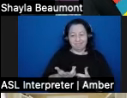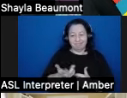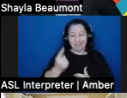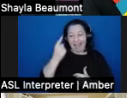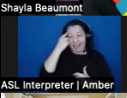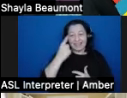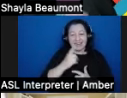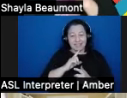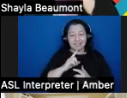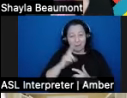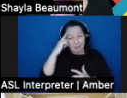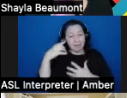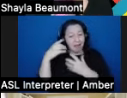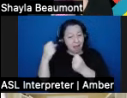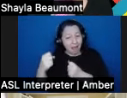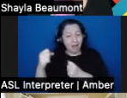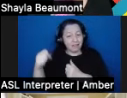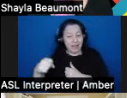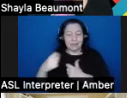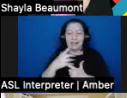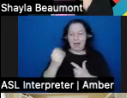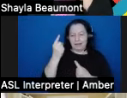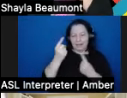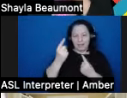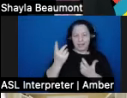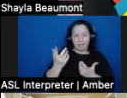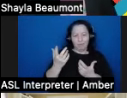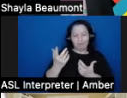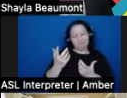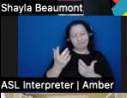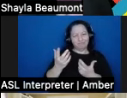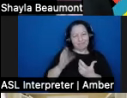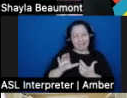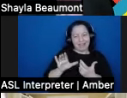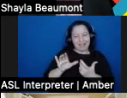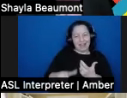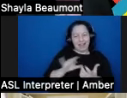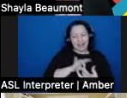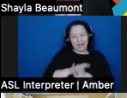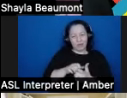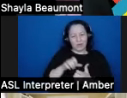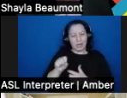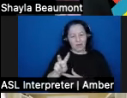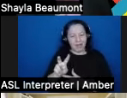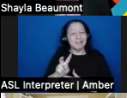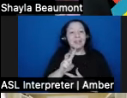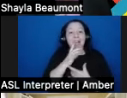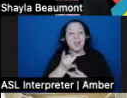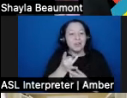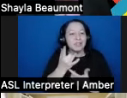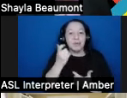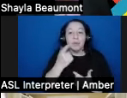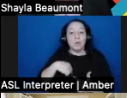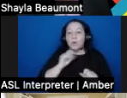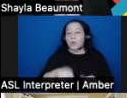mental health and thinking about its kind of connection to sexual violence is so interesting, because we could talk so much